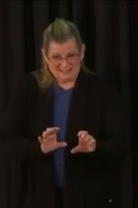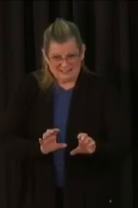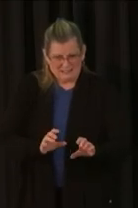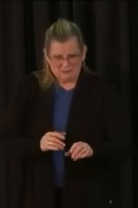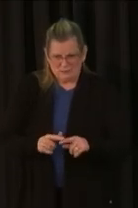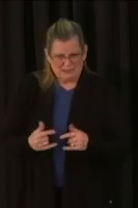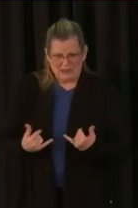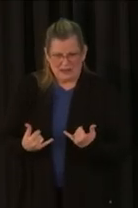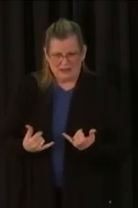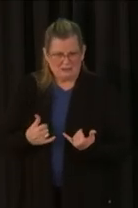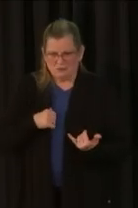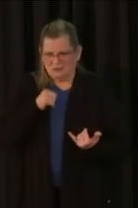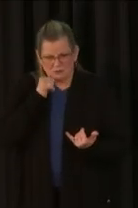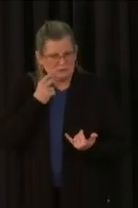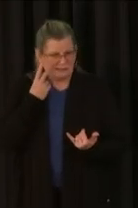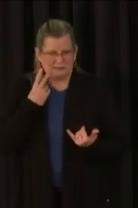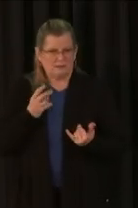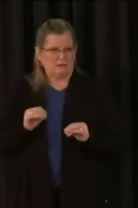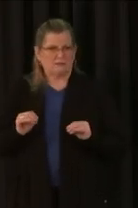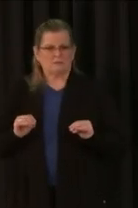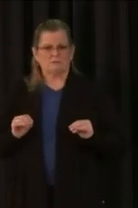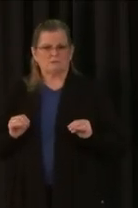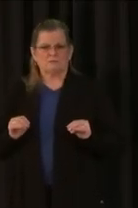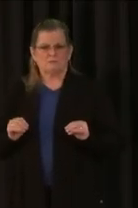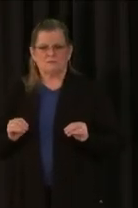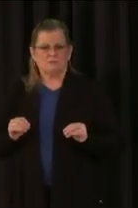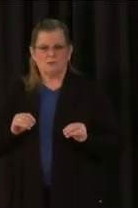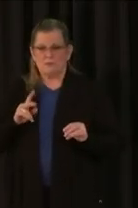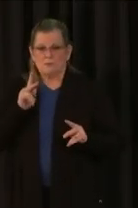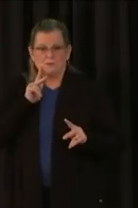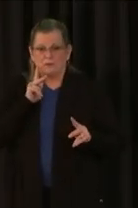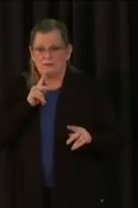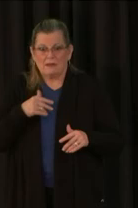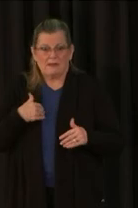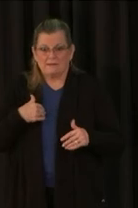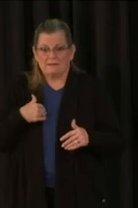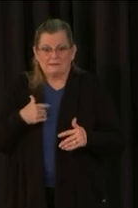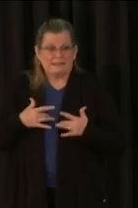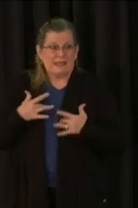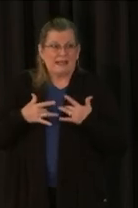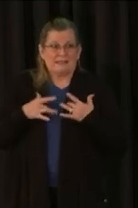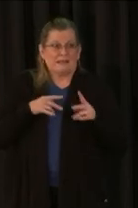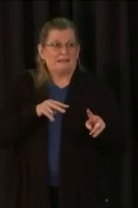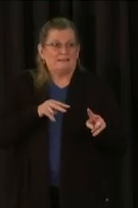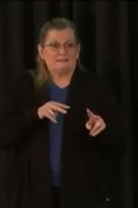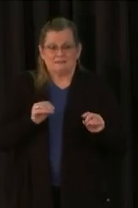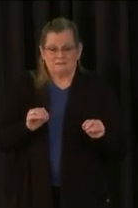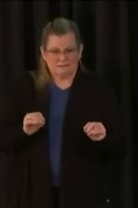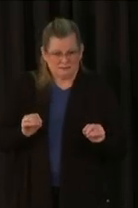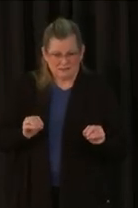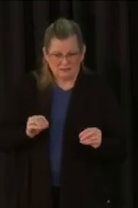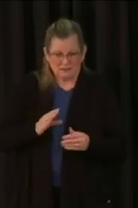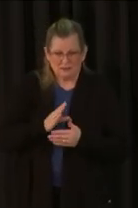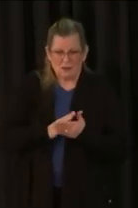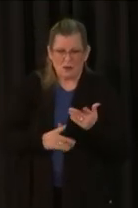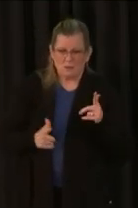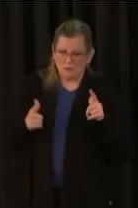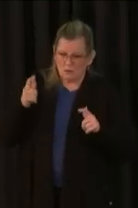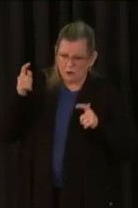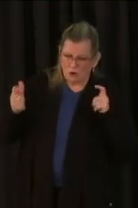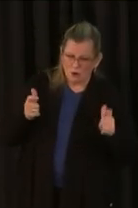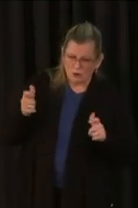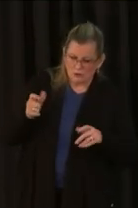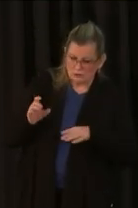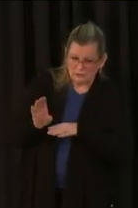reality is we're just not. People aren't anxious to sort of get back to it. And in fact, when some of the larger corporations like Facebook